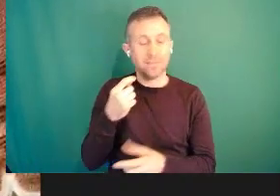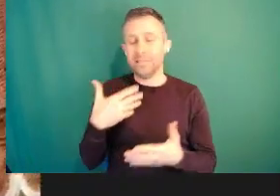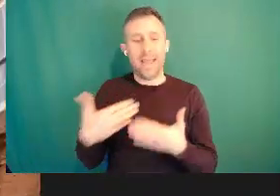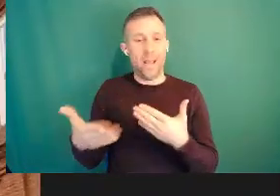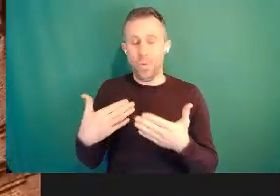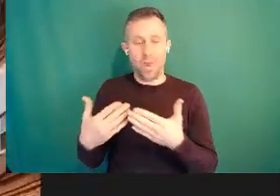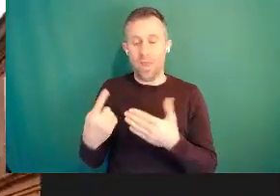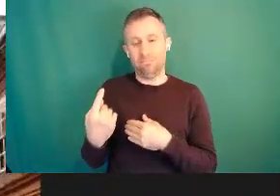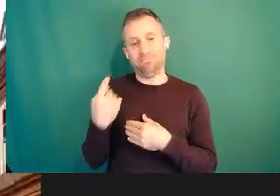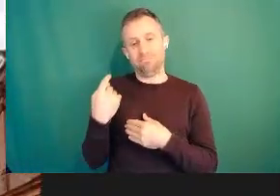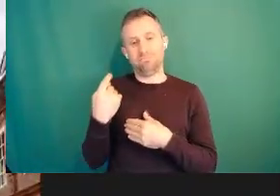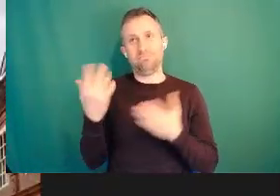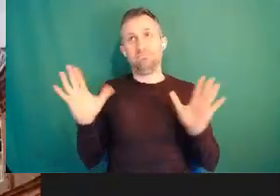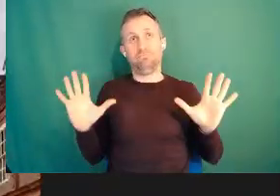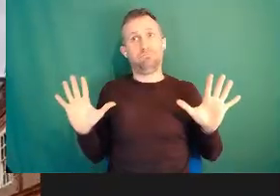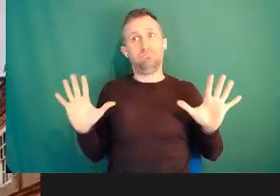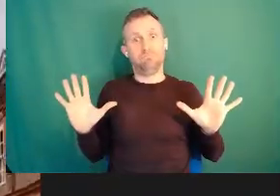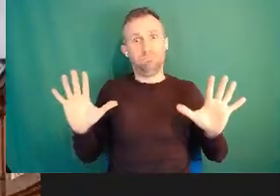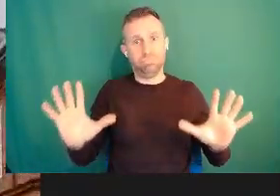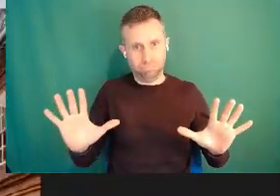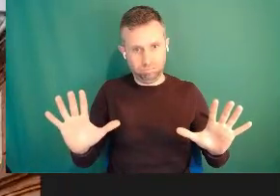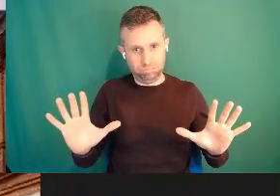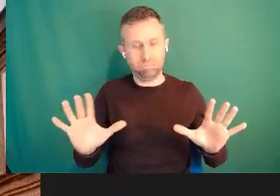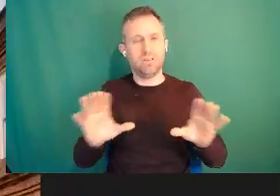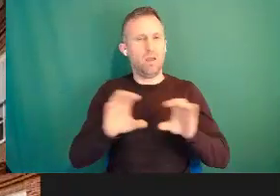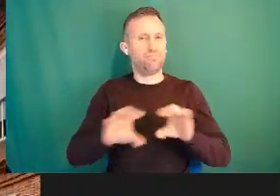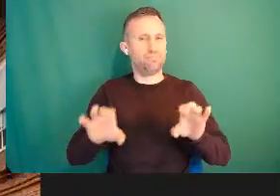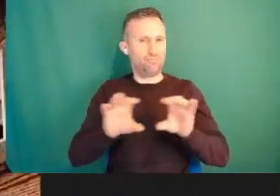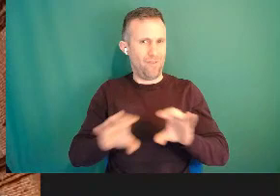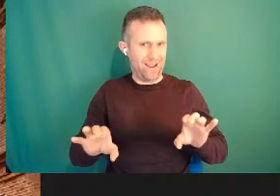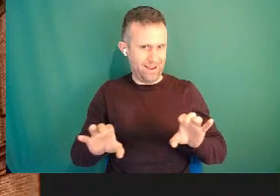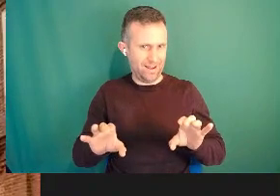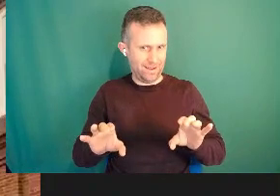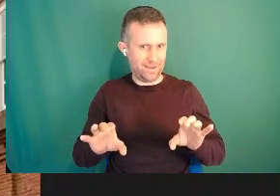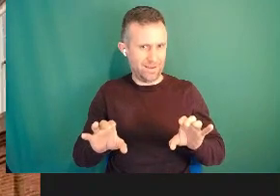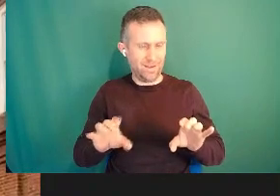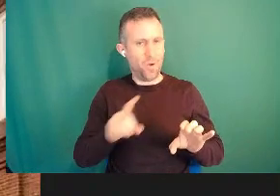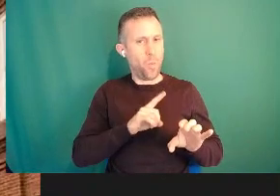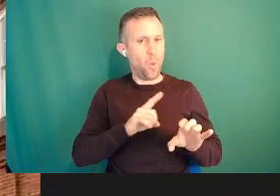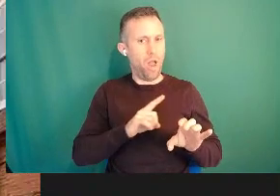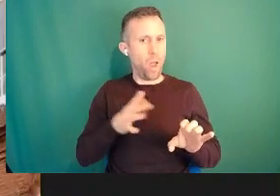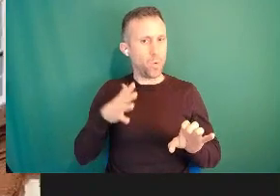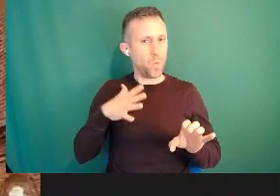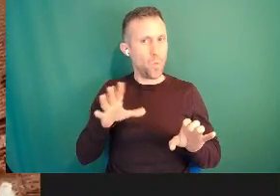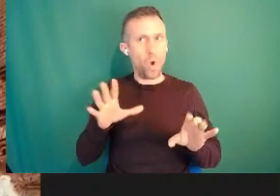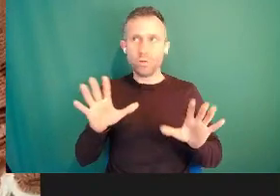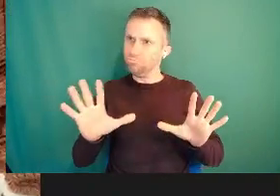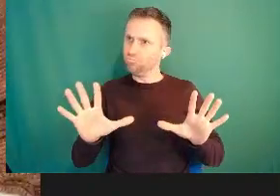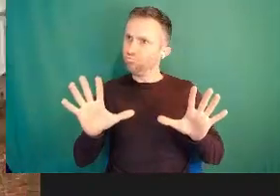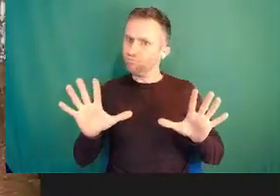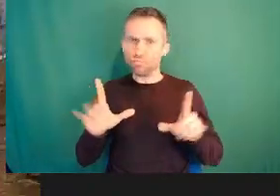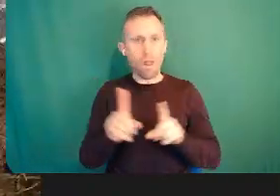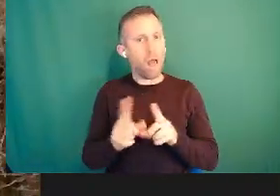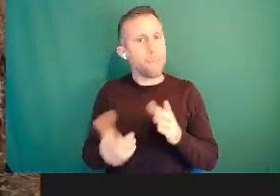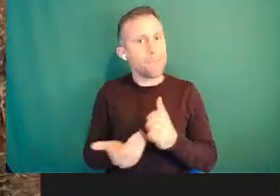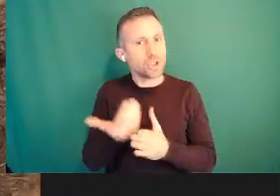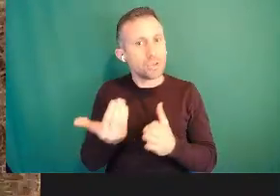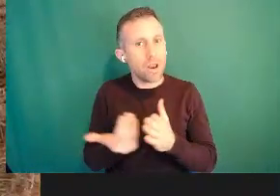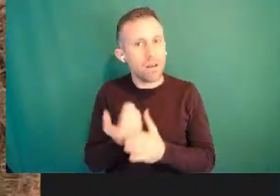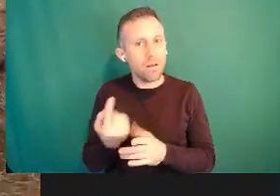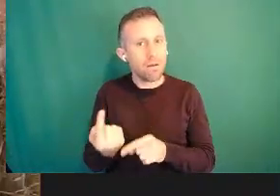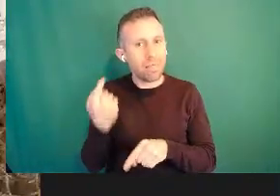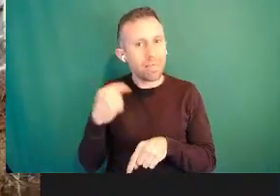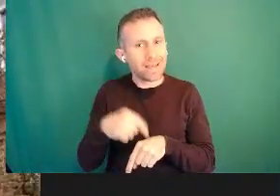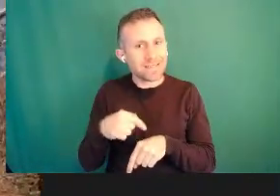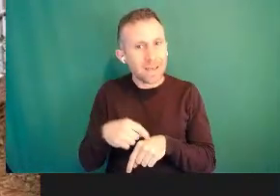look to the most current styles and fashions. So you'll recognise the style from the Queen's House in Kew.